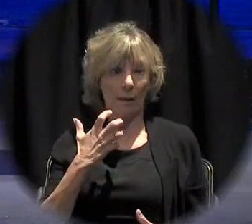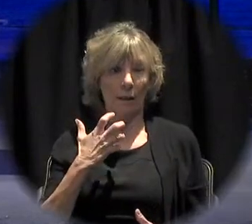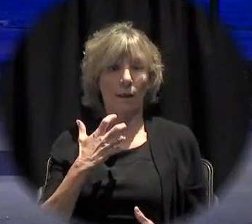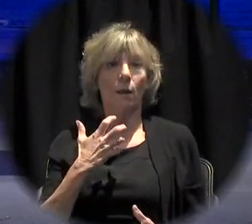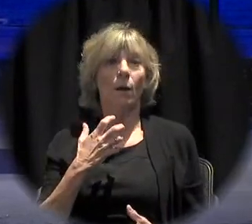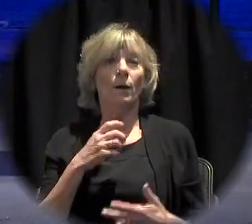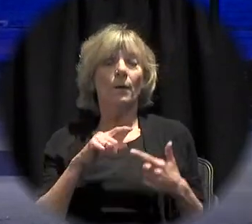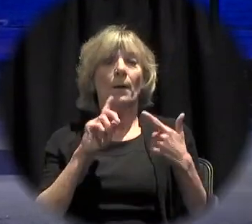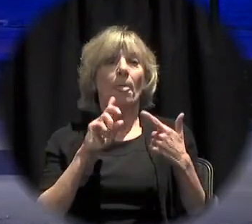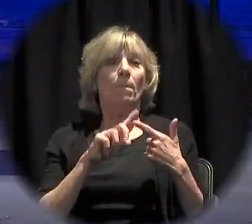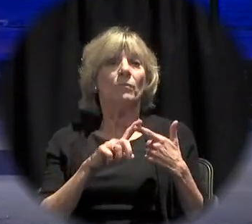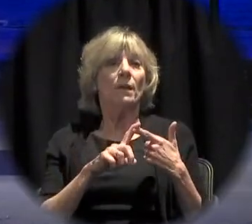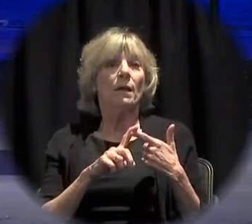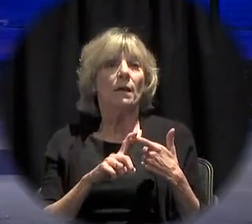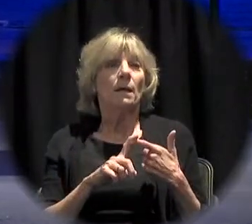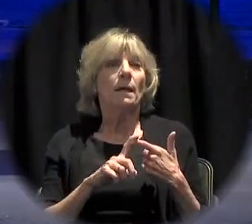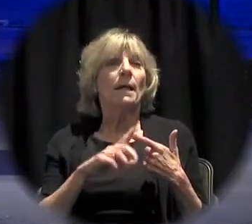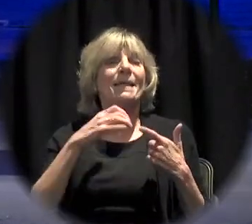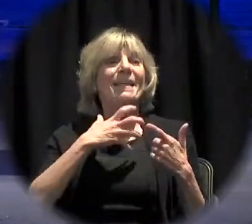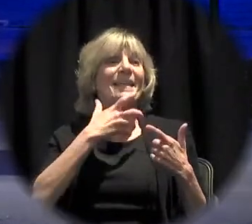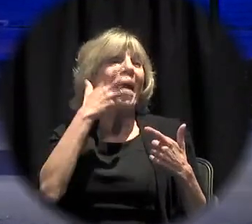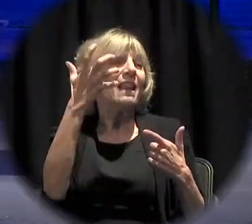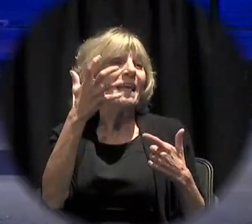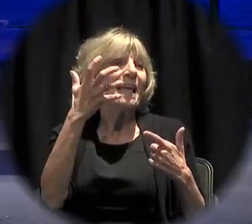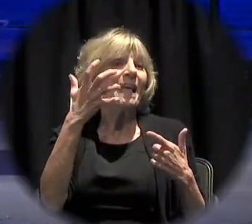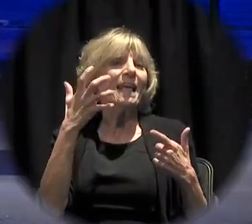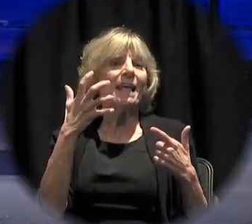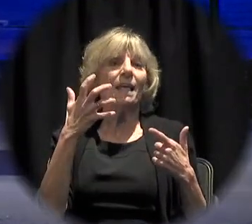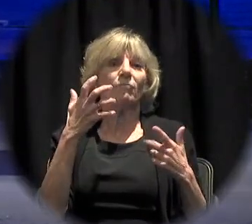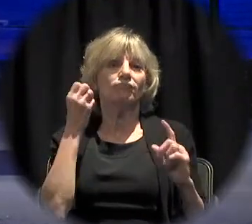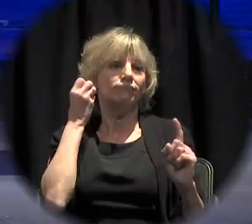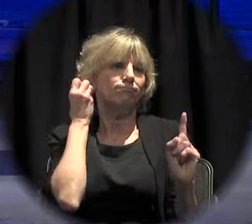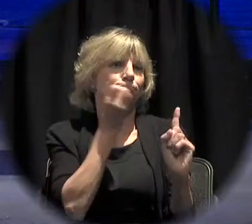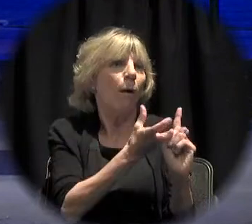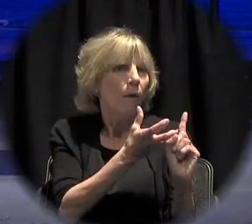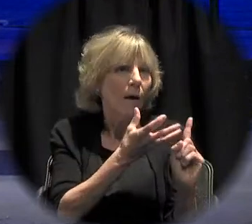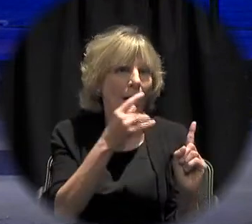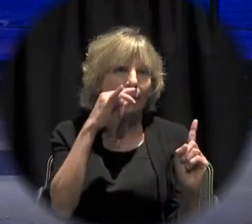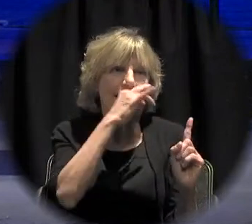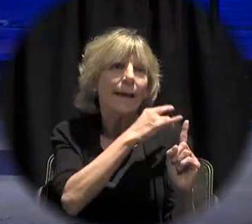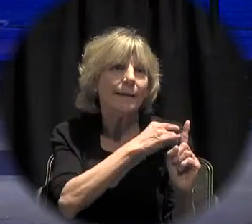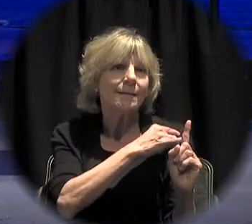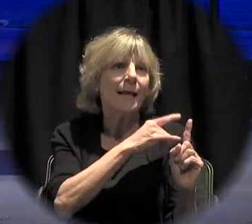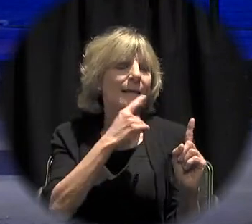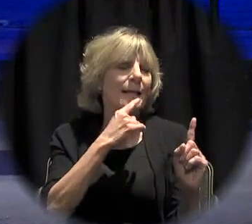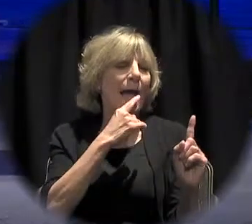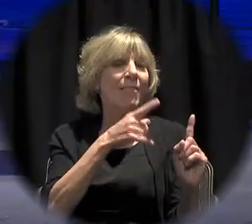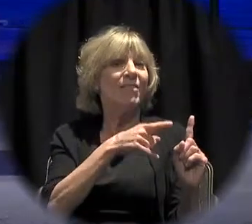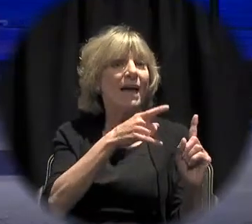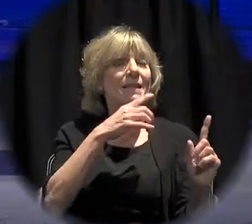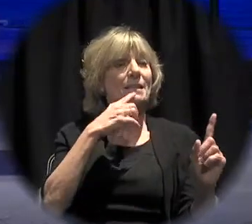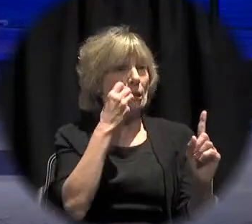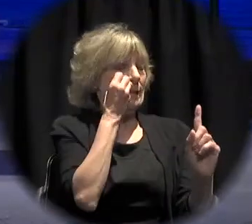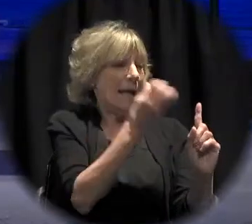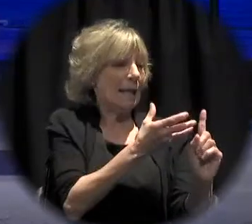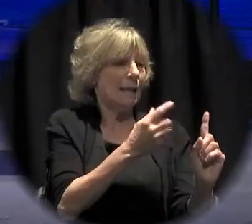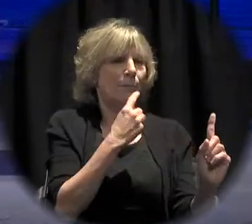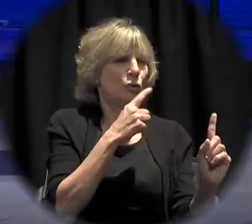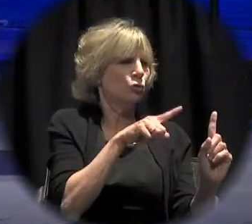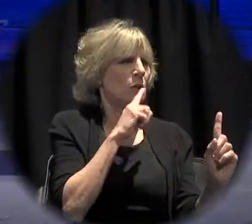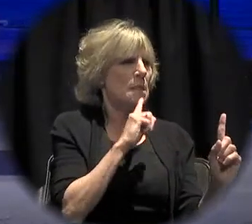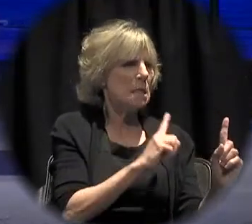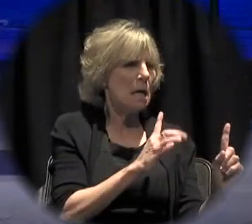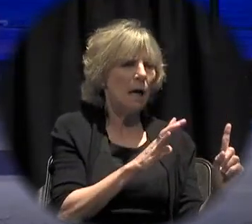how about this one? Yelling at our kids, telling them that they shouldn't yell at their siblings or yell at us. Yeah, that's a good one, right? We've all been